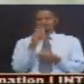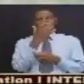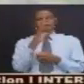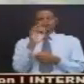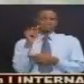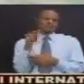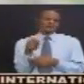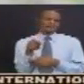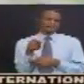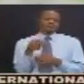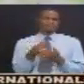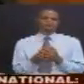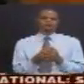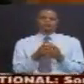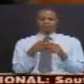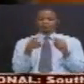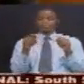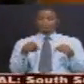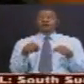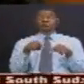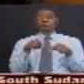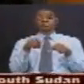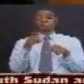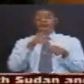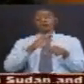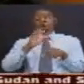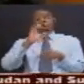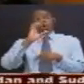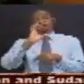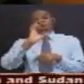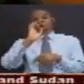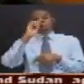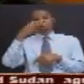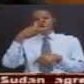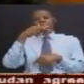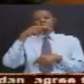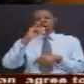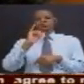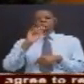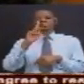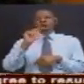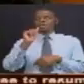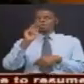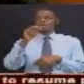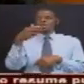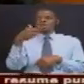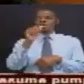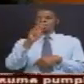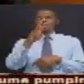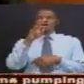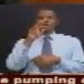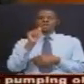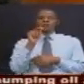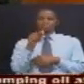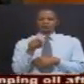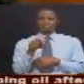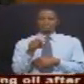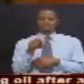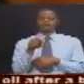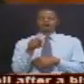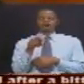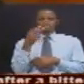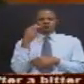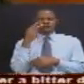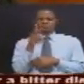areas that they have been given right now in chikangawa was in chikangawa for example um i've made sure that